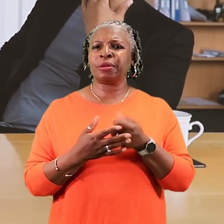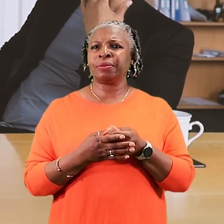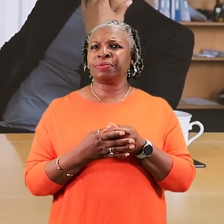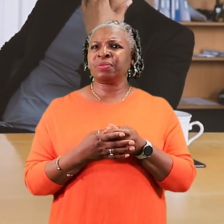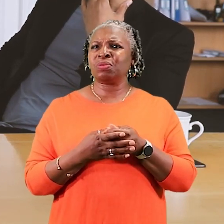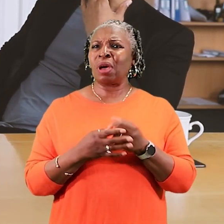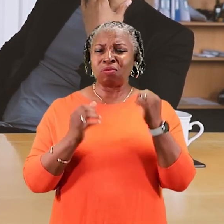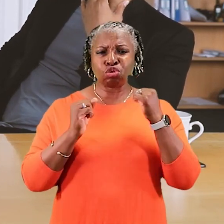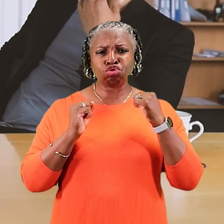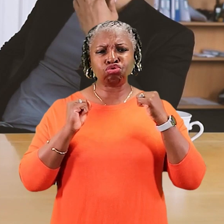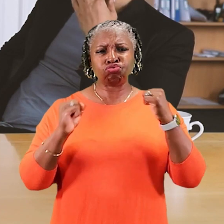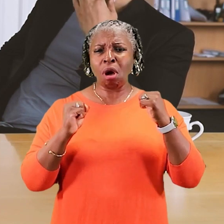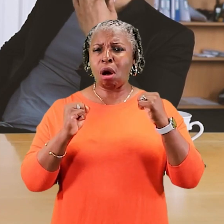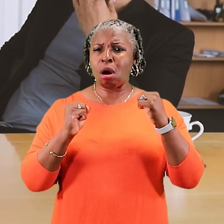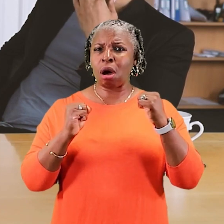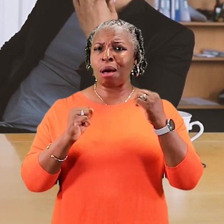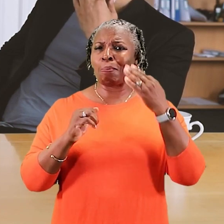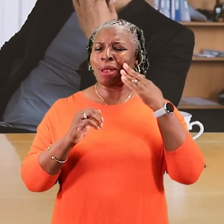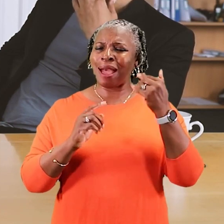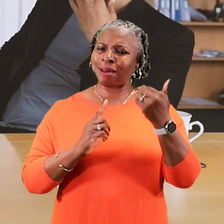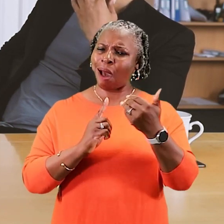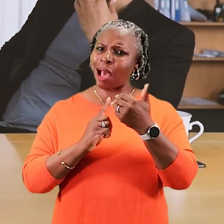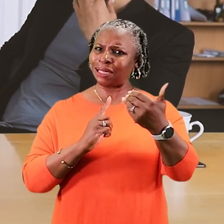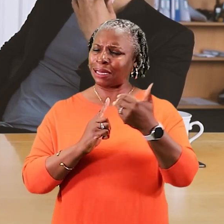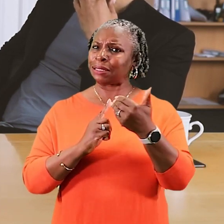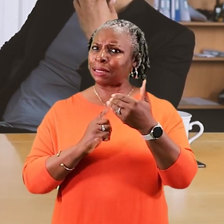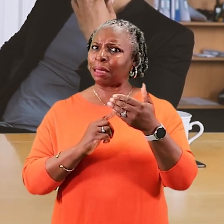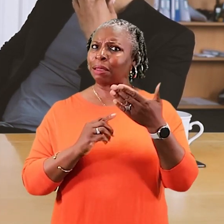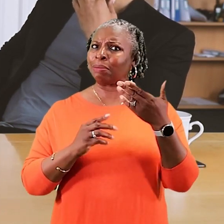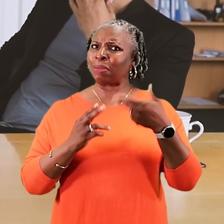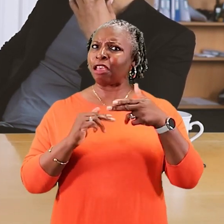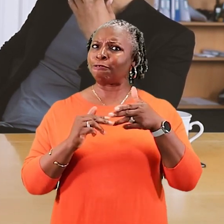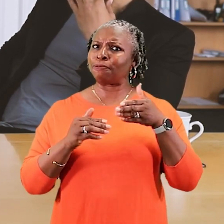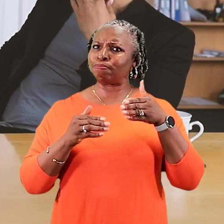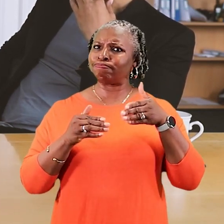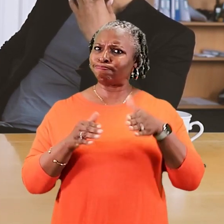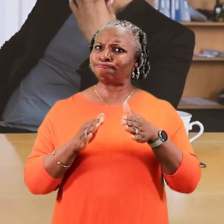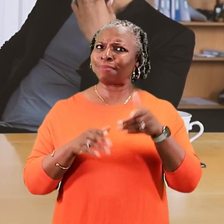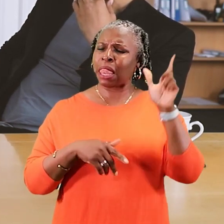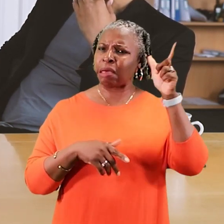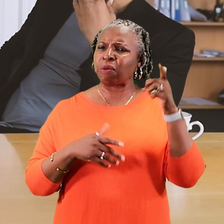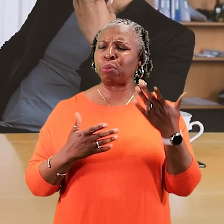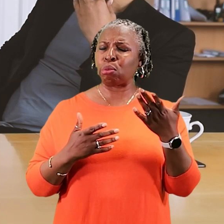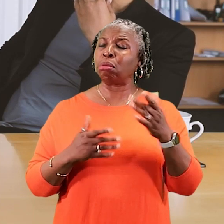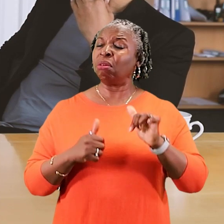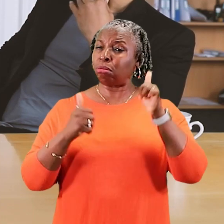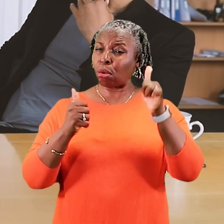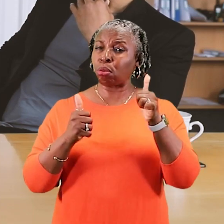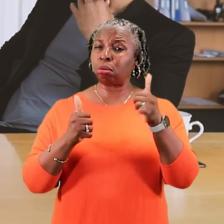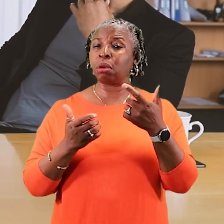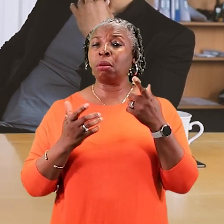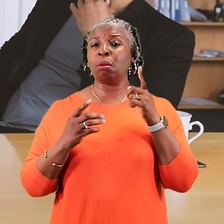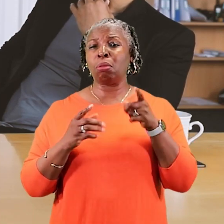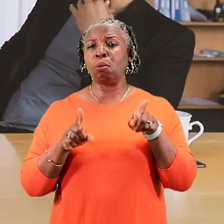know, especially as people, we have got a very strong sense of identity, Liverpool-born blacks. And I think that is a really good, it